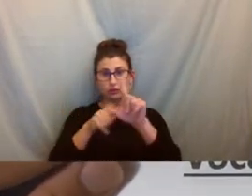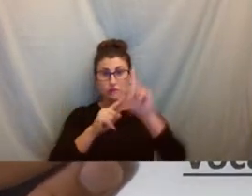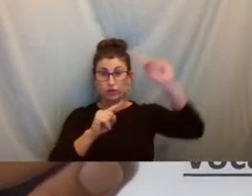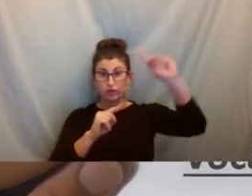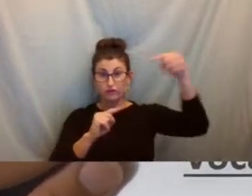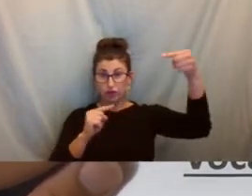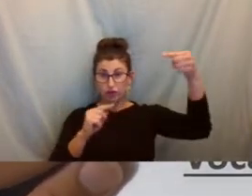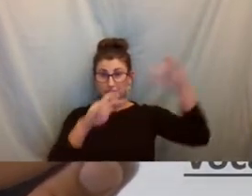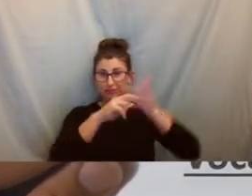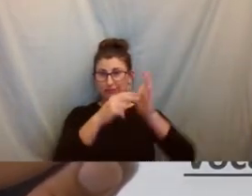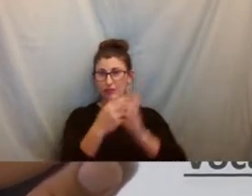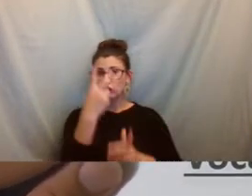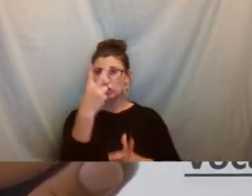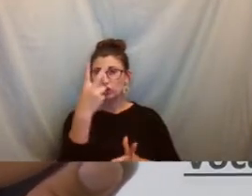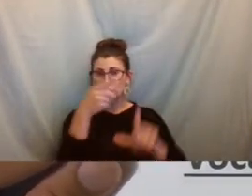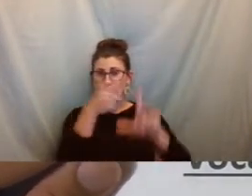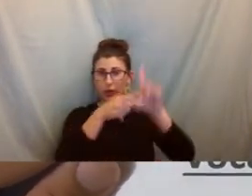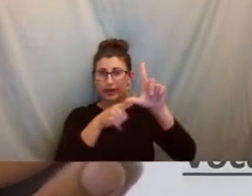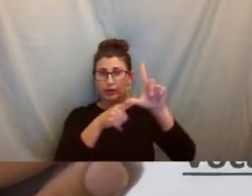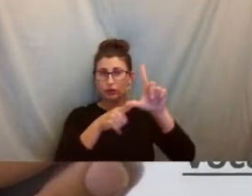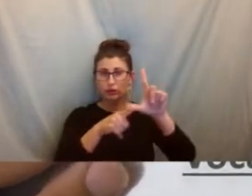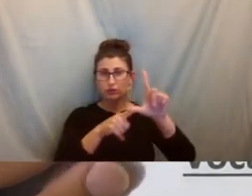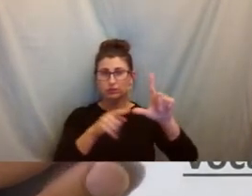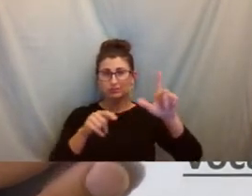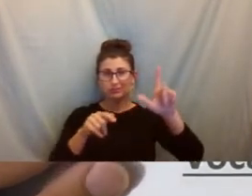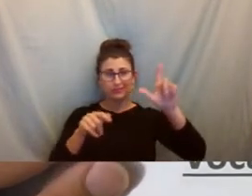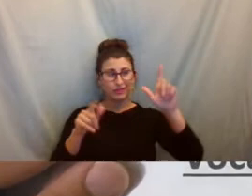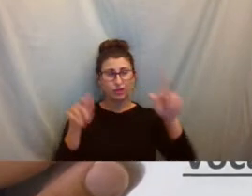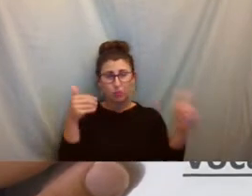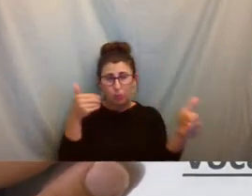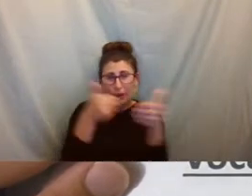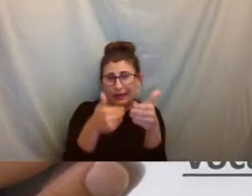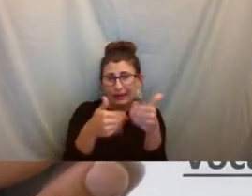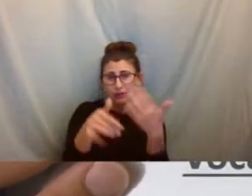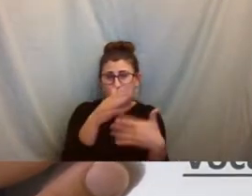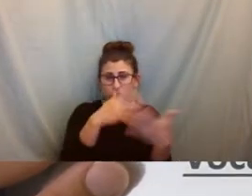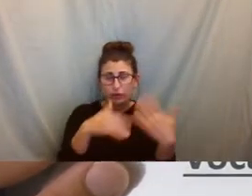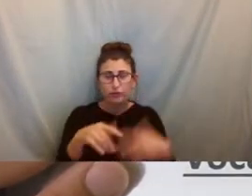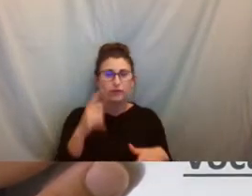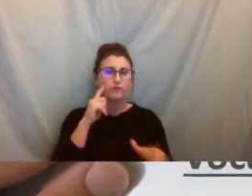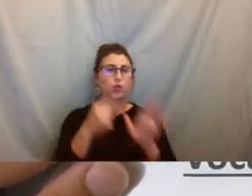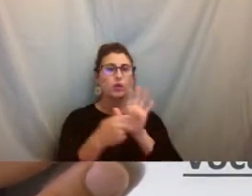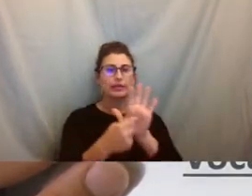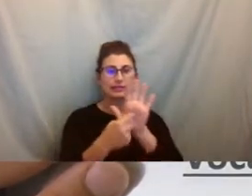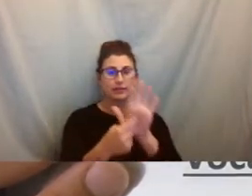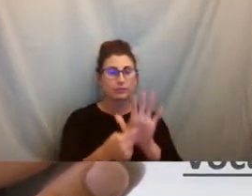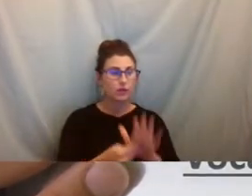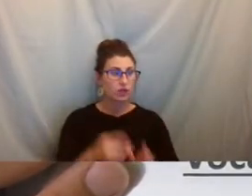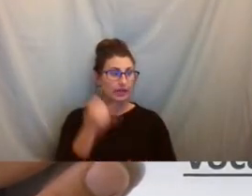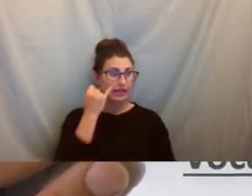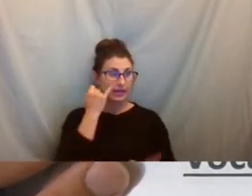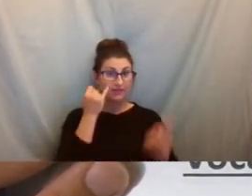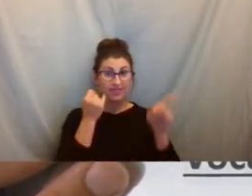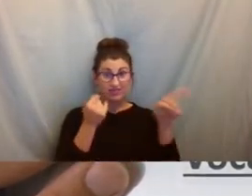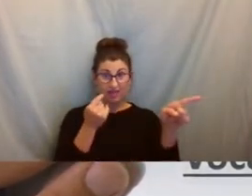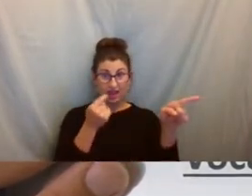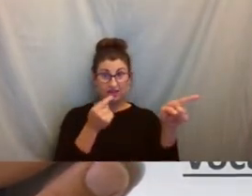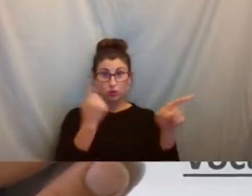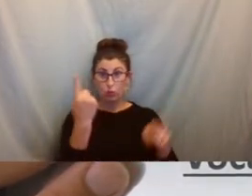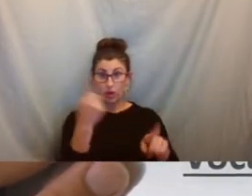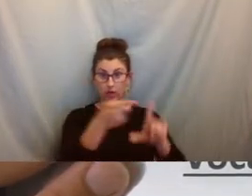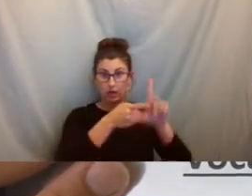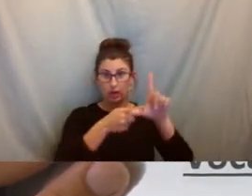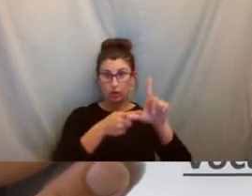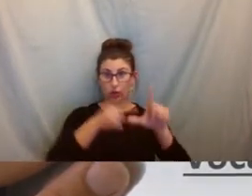Adjacent angles are two angles that are right next to each other. For example, if I have this as an